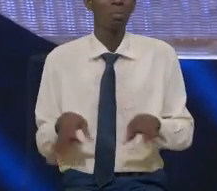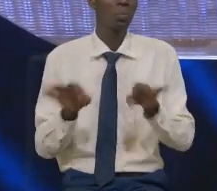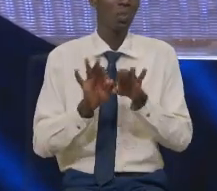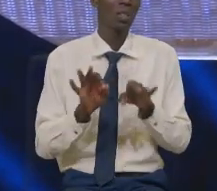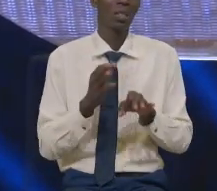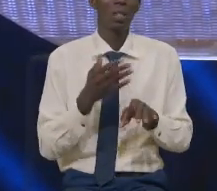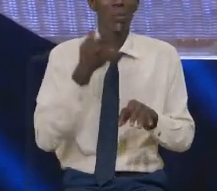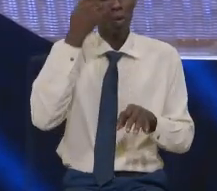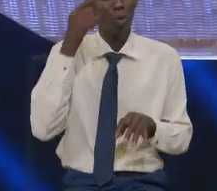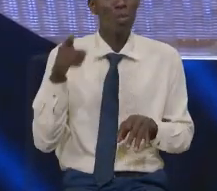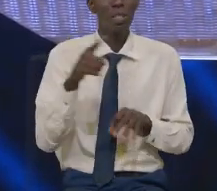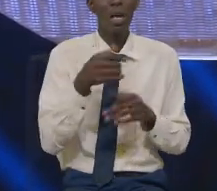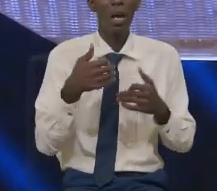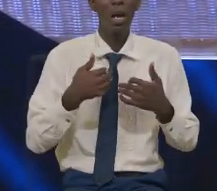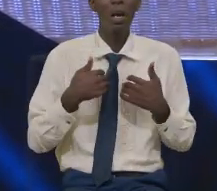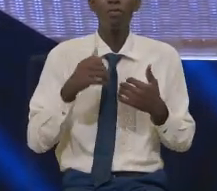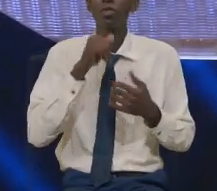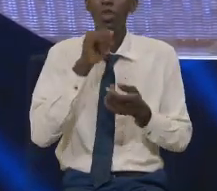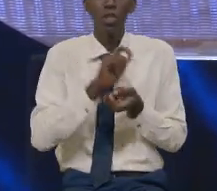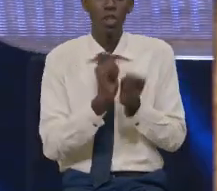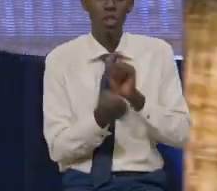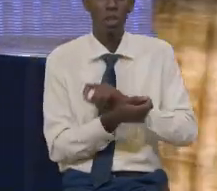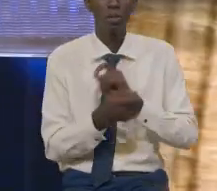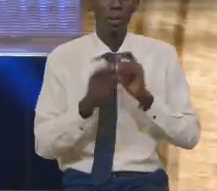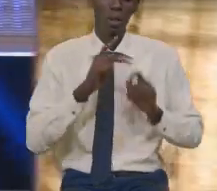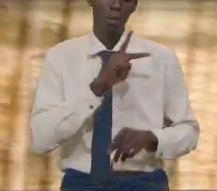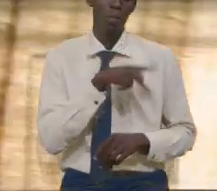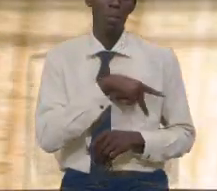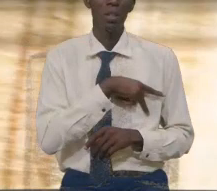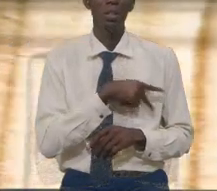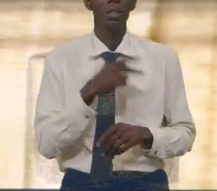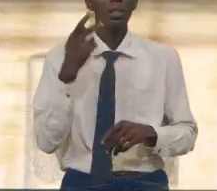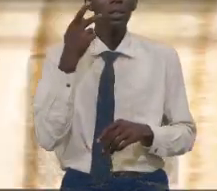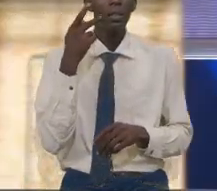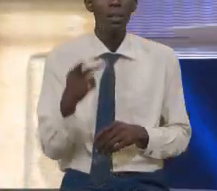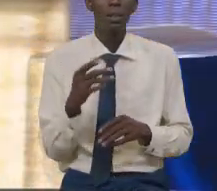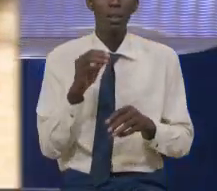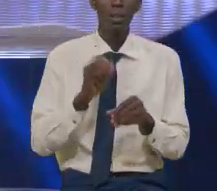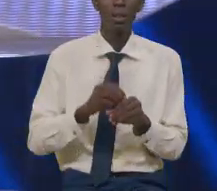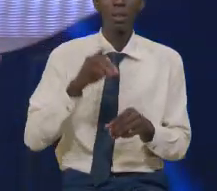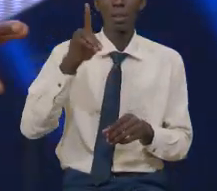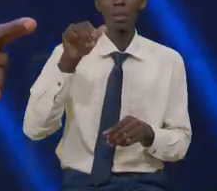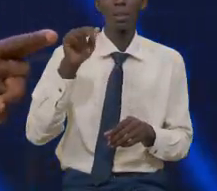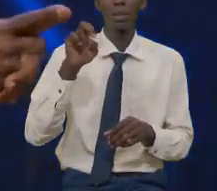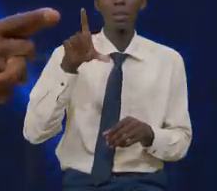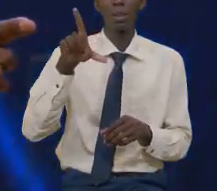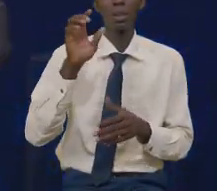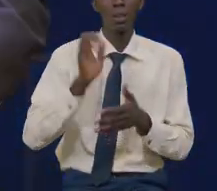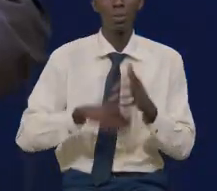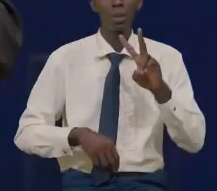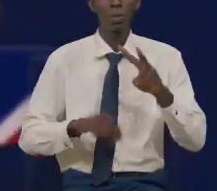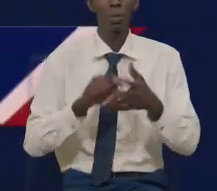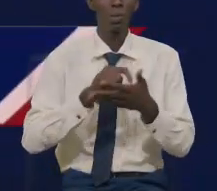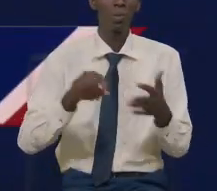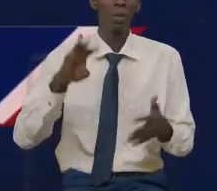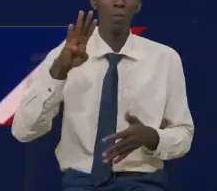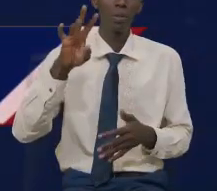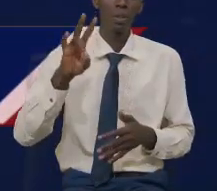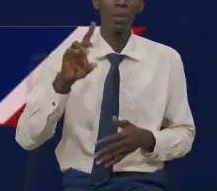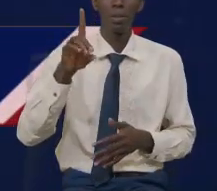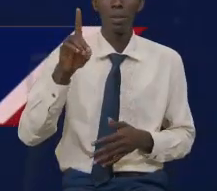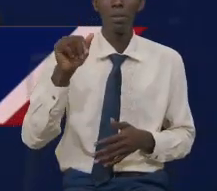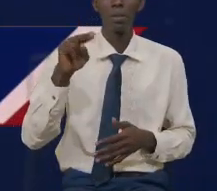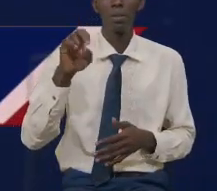have unchanged personalities. We're looking at Daniel chapter 2, reading from verse 47.